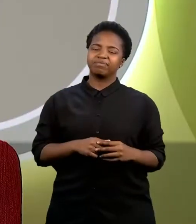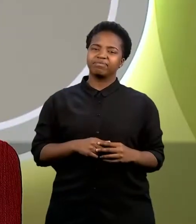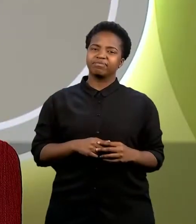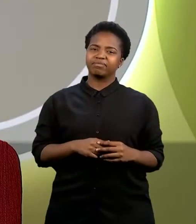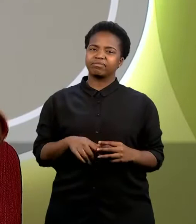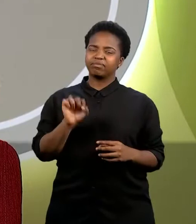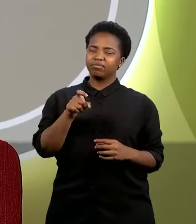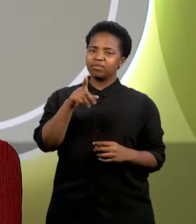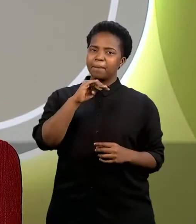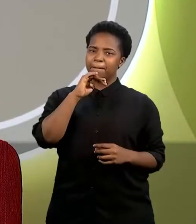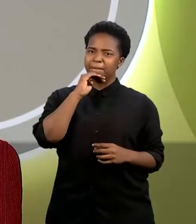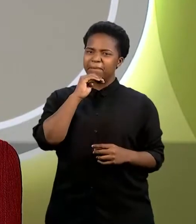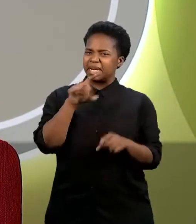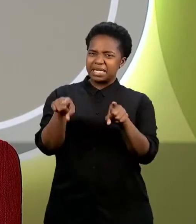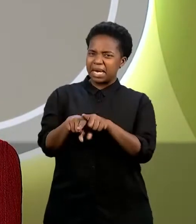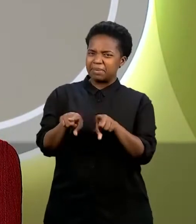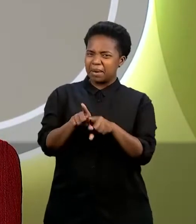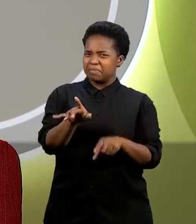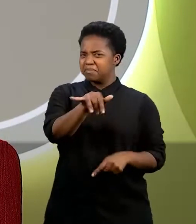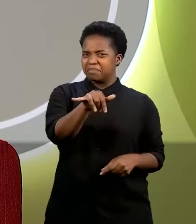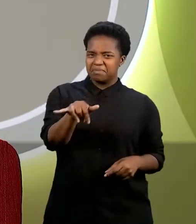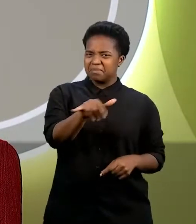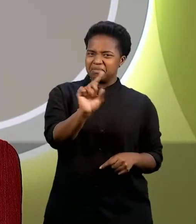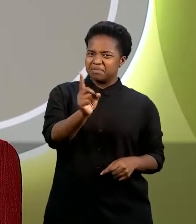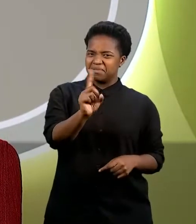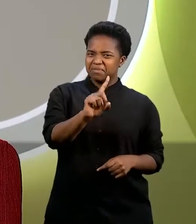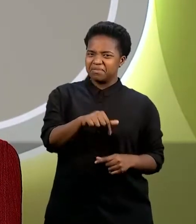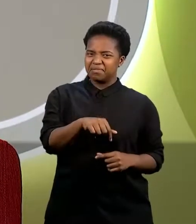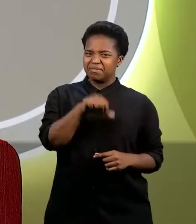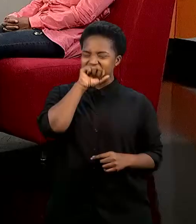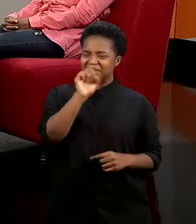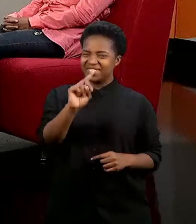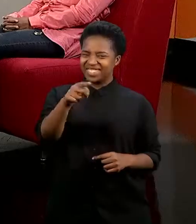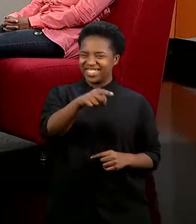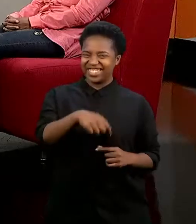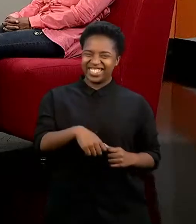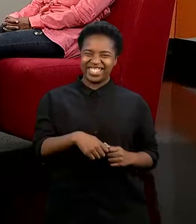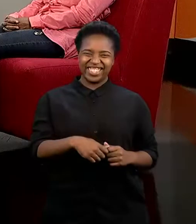Yeah. And Jomo Uti, you had a lot in common. Yini le ngaka bo ithanda ngaye.